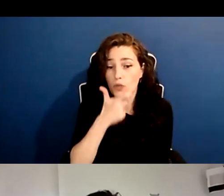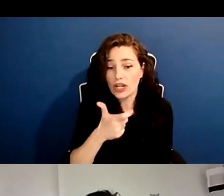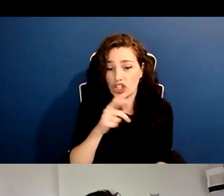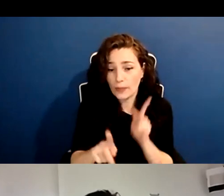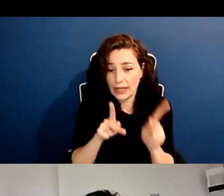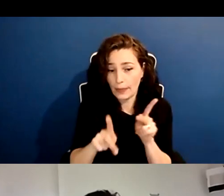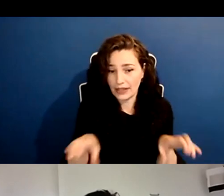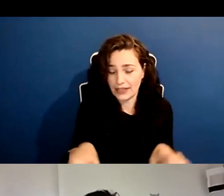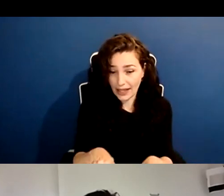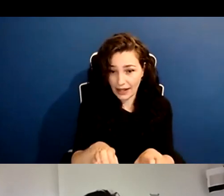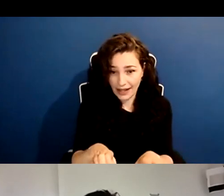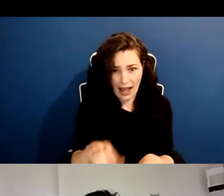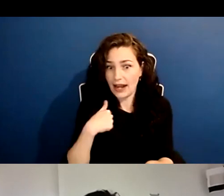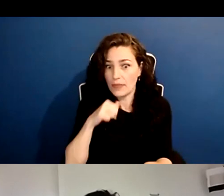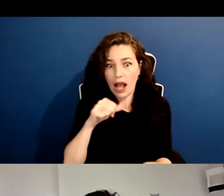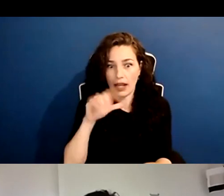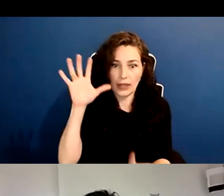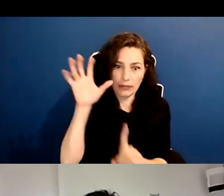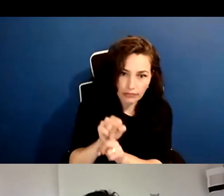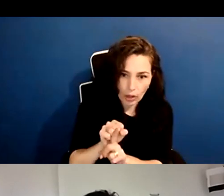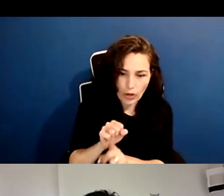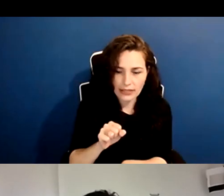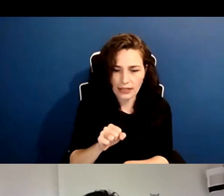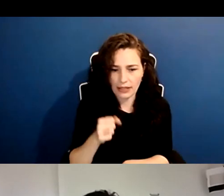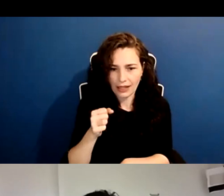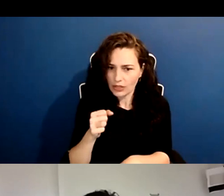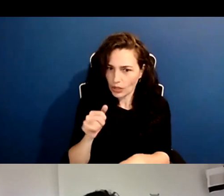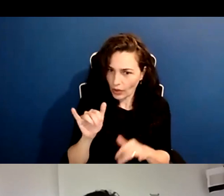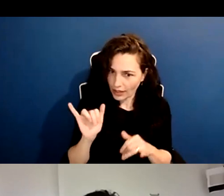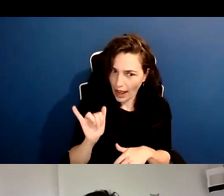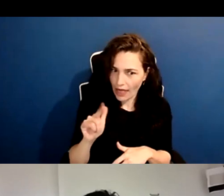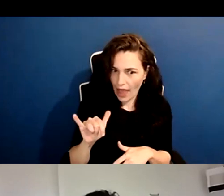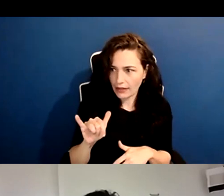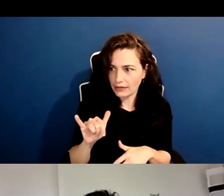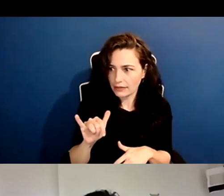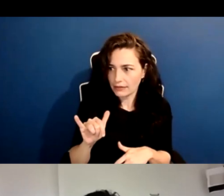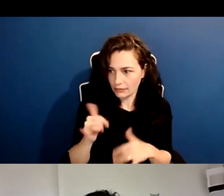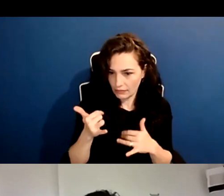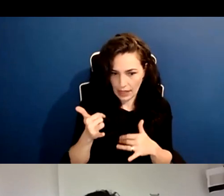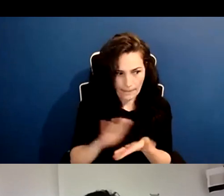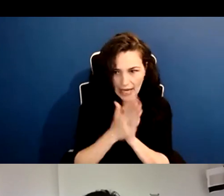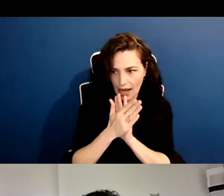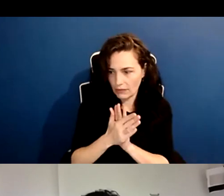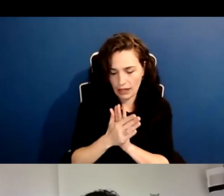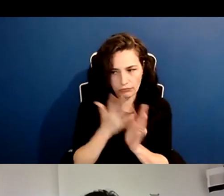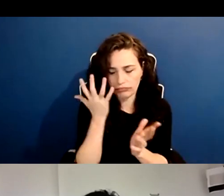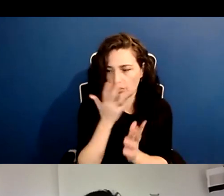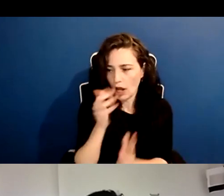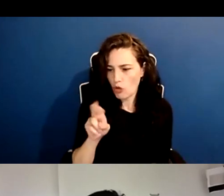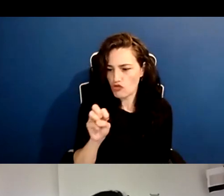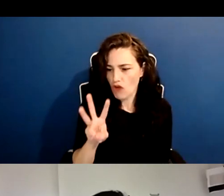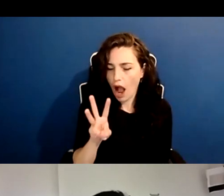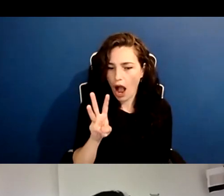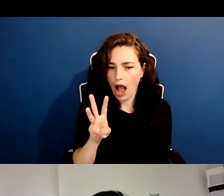us, to just kind of get the very raw interview. So the process was, we recorded everything and we recorded in